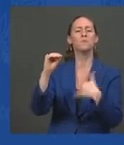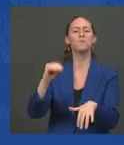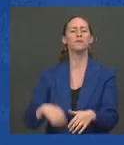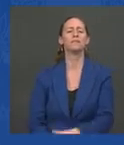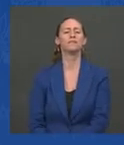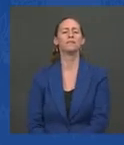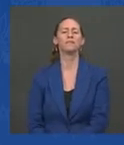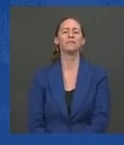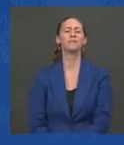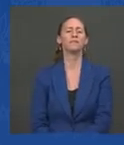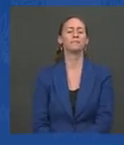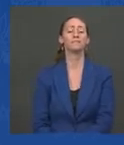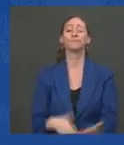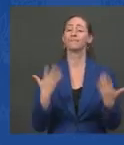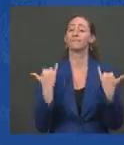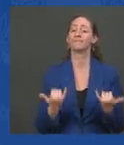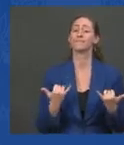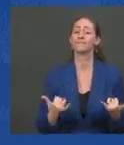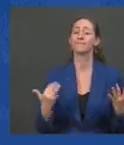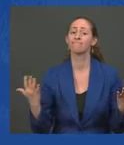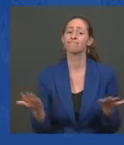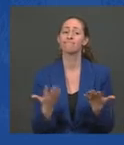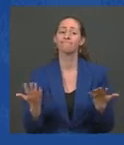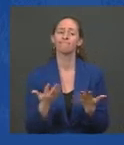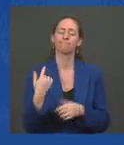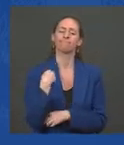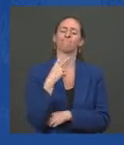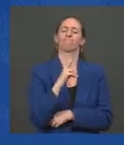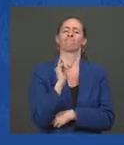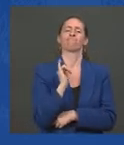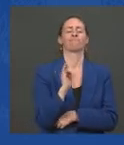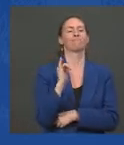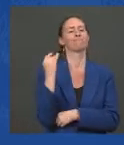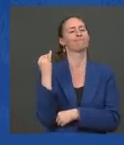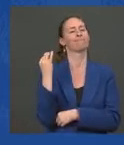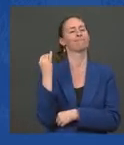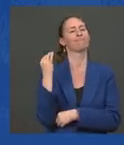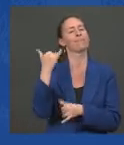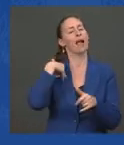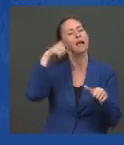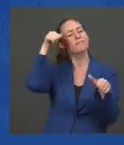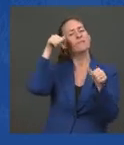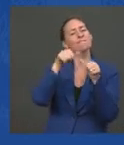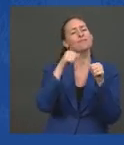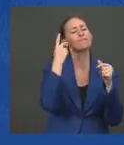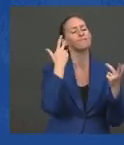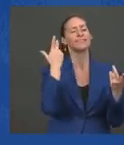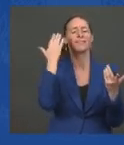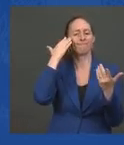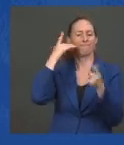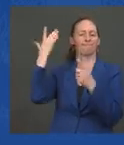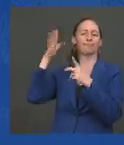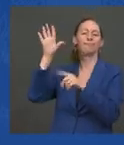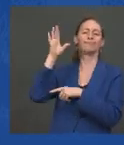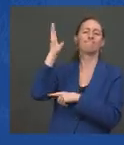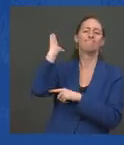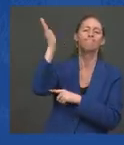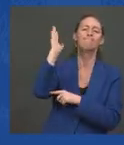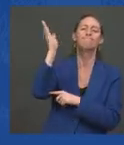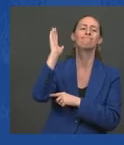Well, today, I am reminded of the words, we all are, the many words we've heard, including from our young